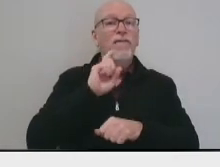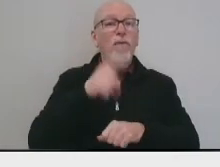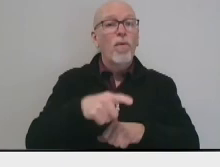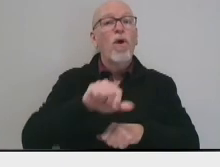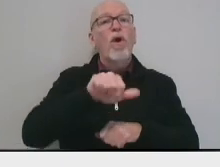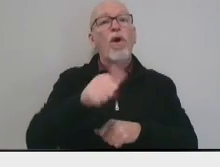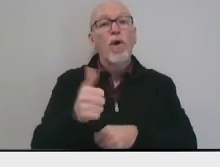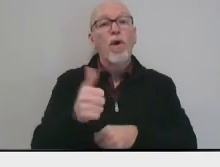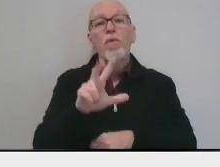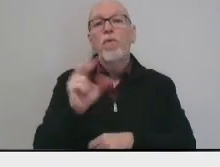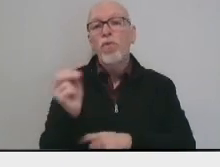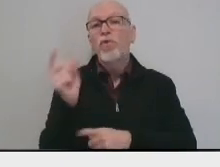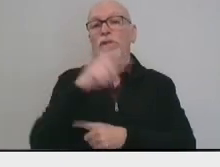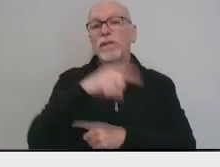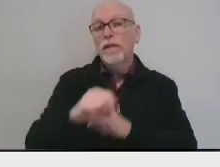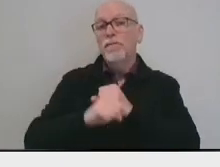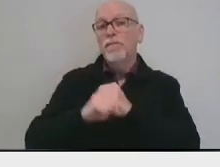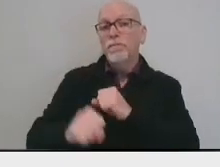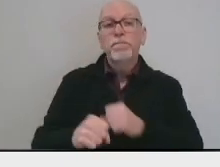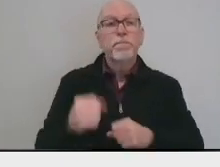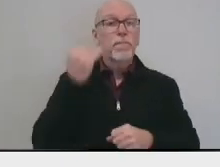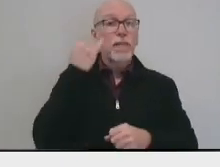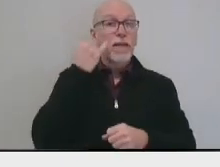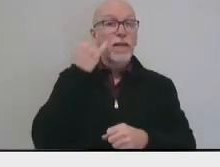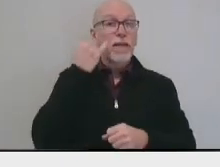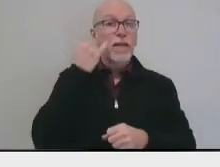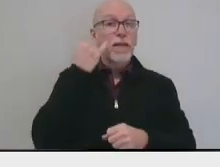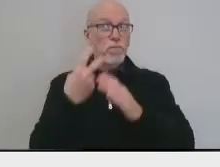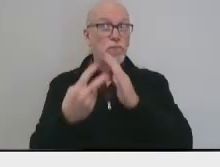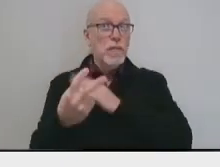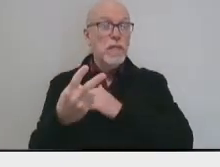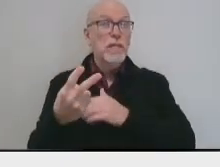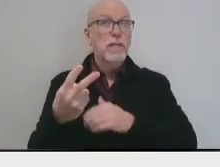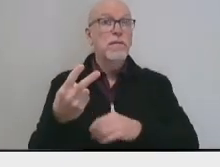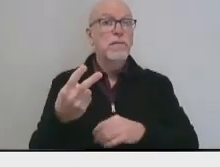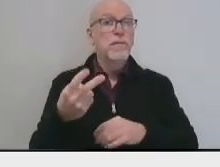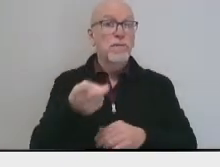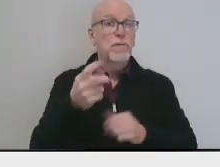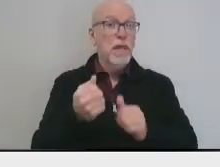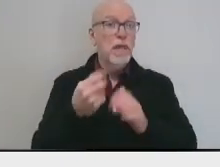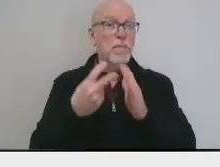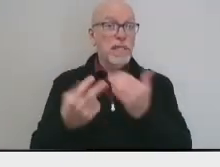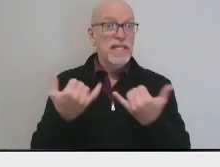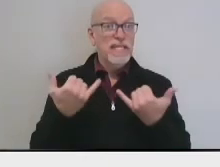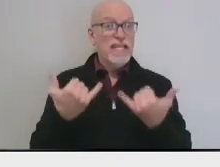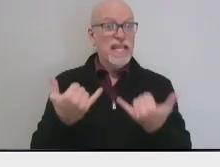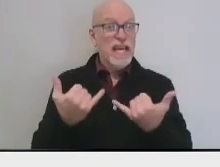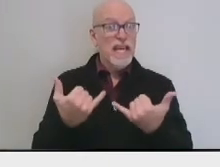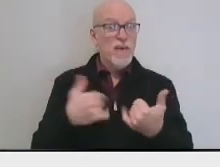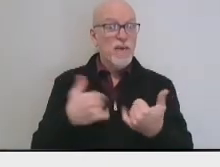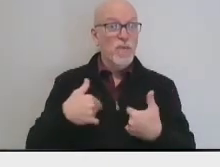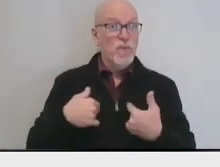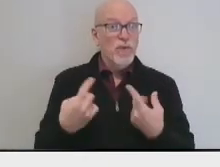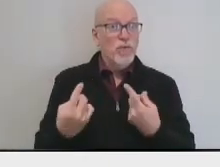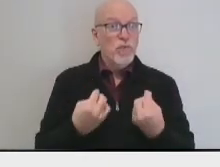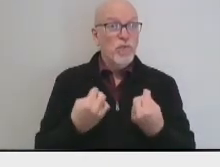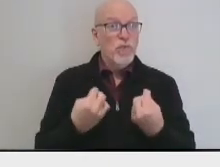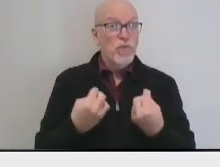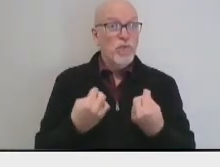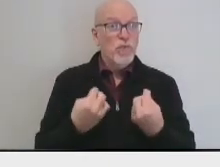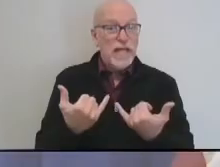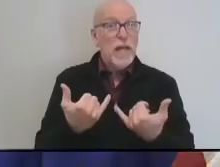providing that, if you want to predict anything, you can predict that what we're doing has a positive